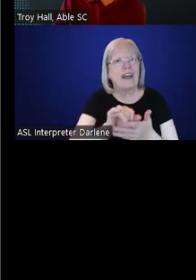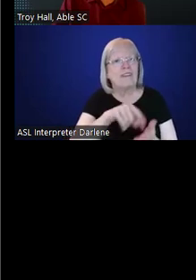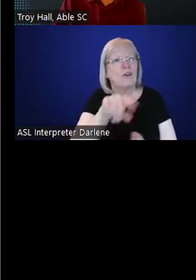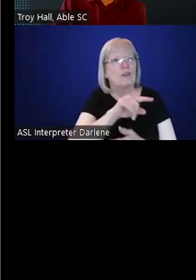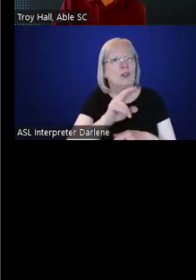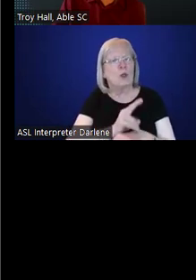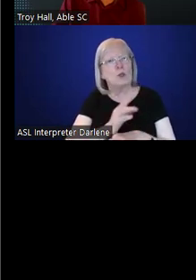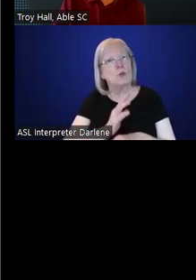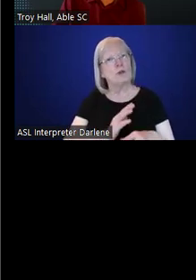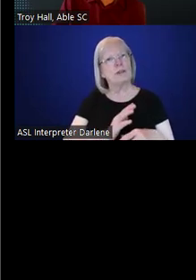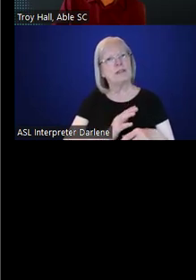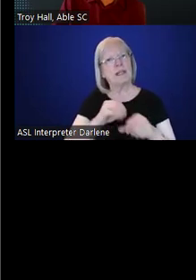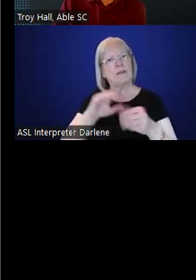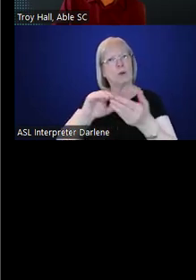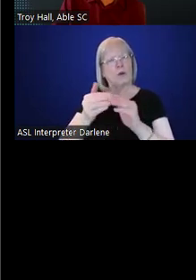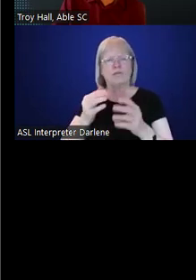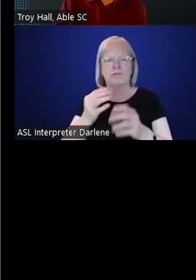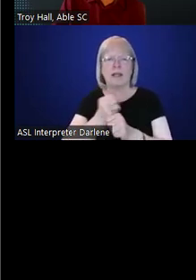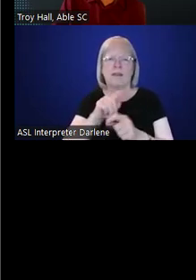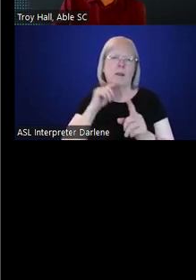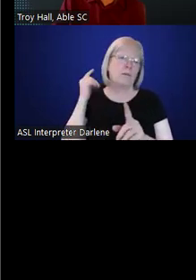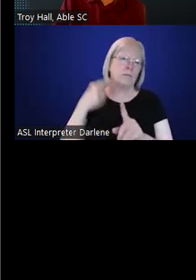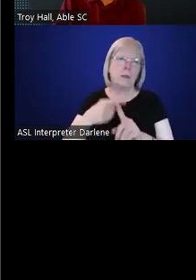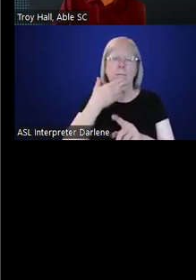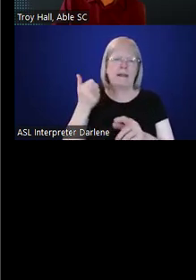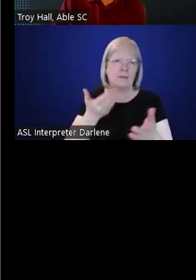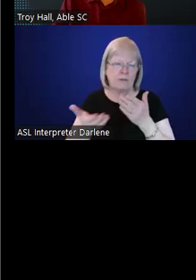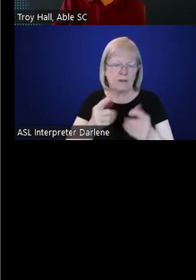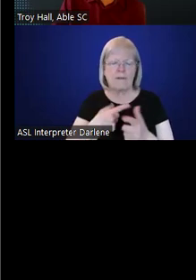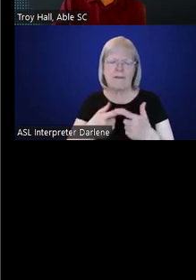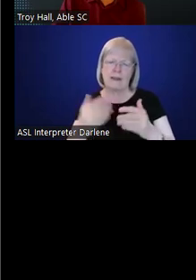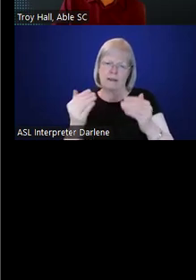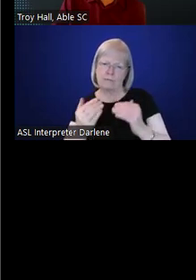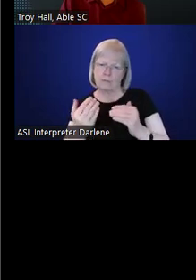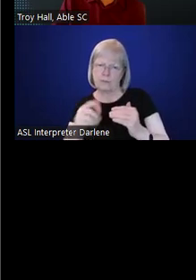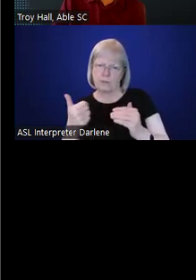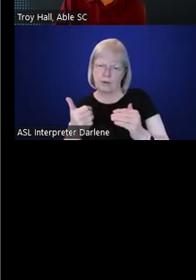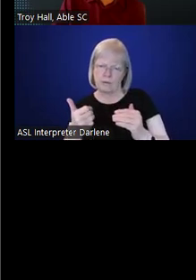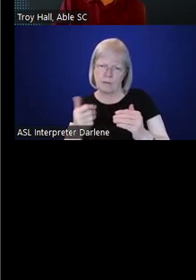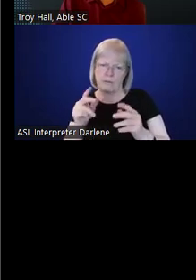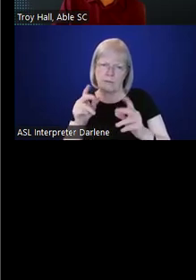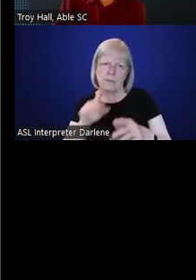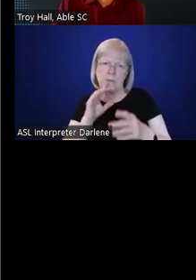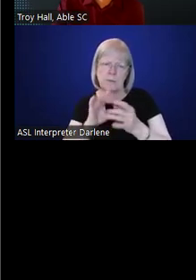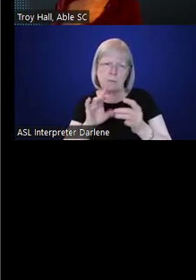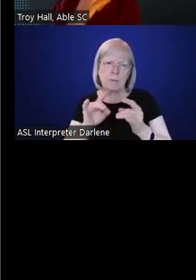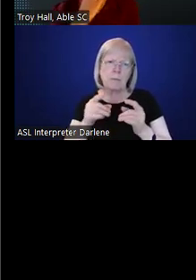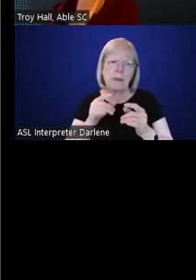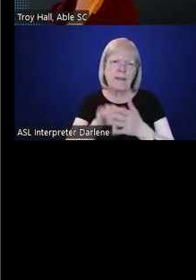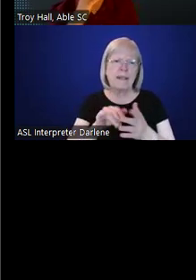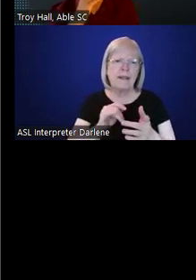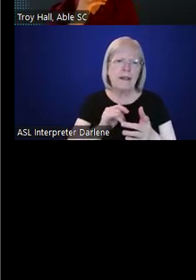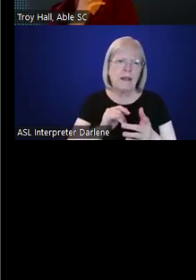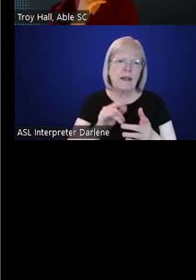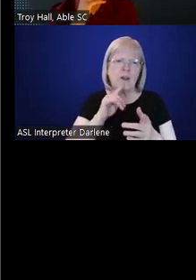receiving the best possible services. And last but not least, Joanne Healy shared that